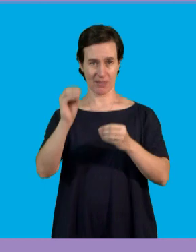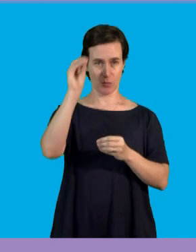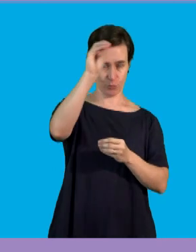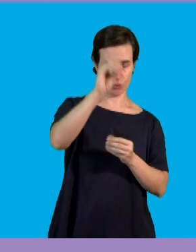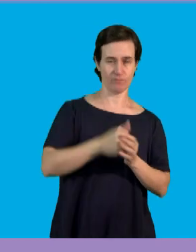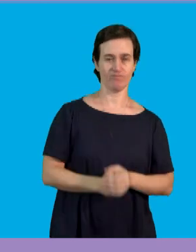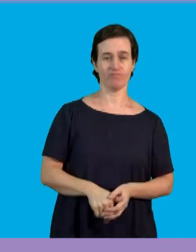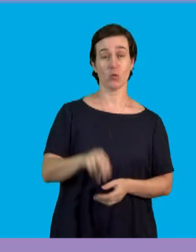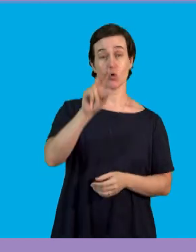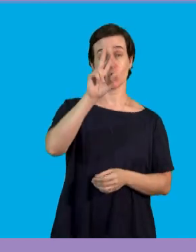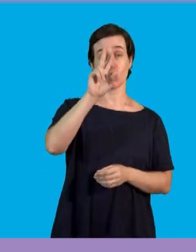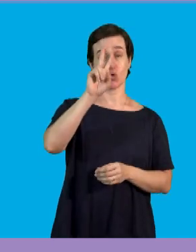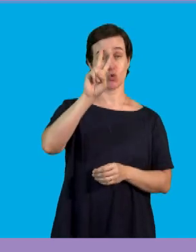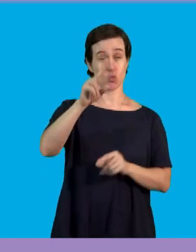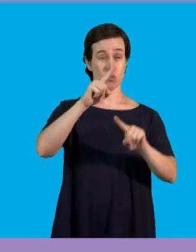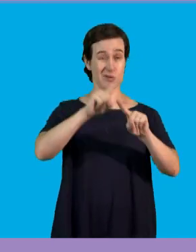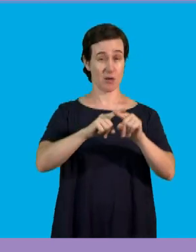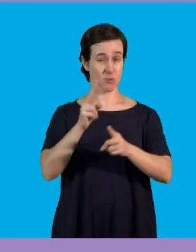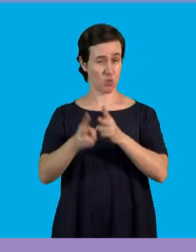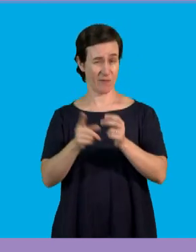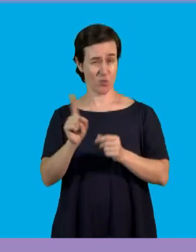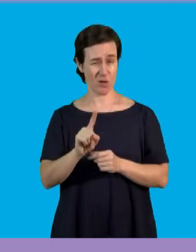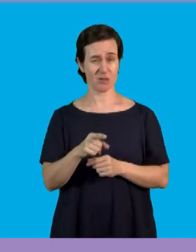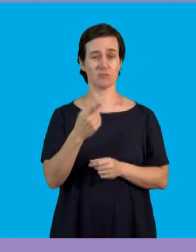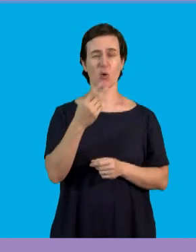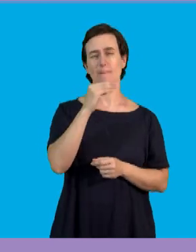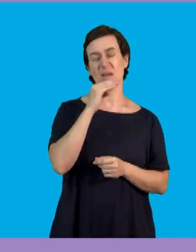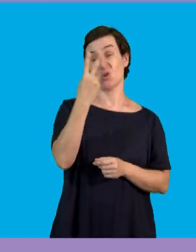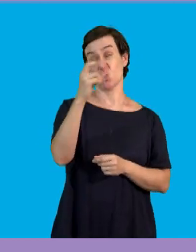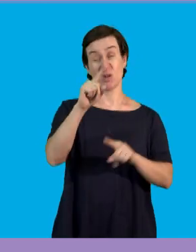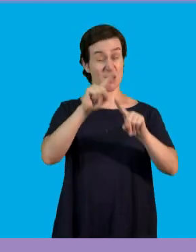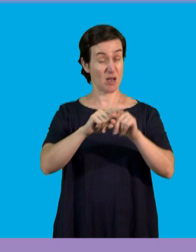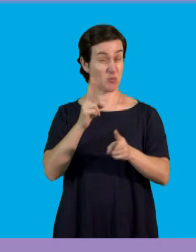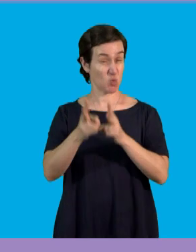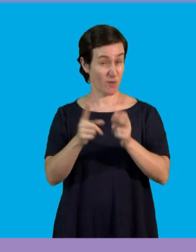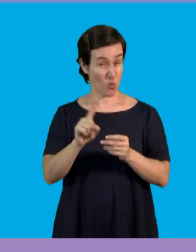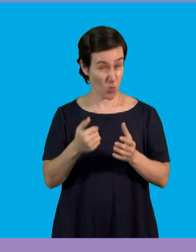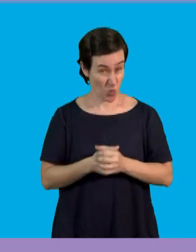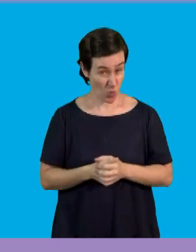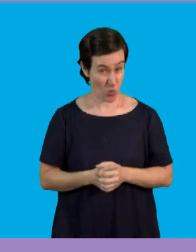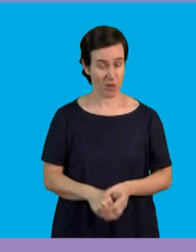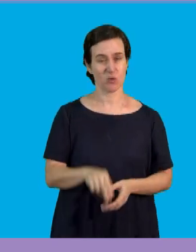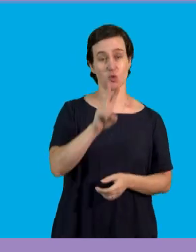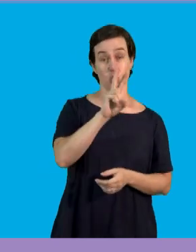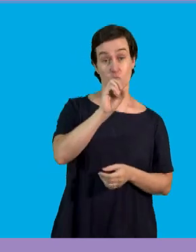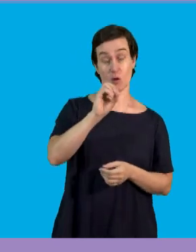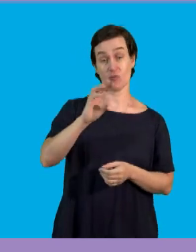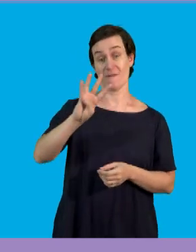have 2 tens multiplied by 12. So that is 20 multiplied by 12. And that gives us